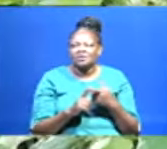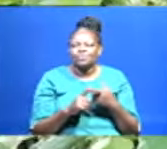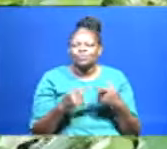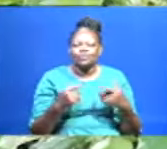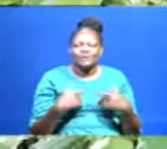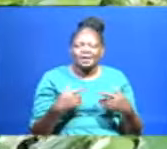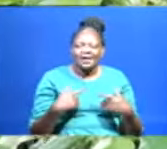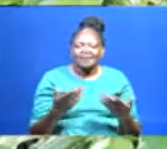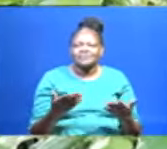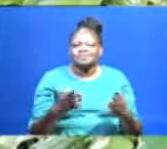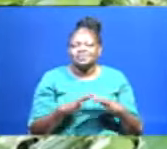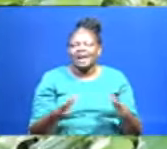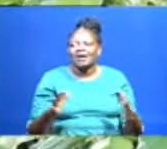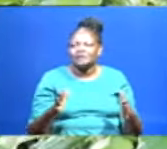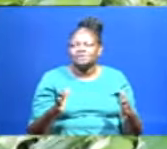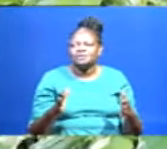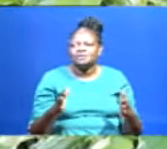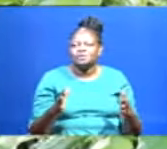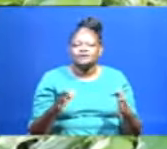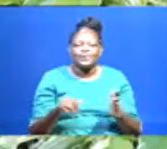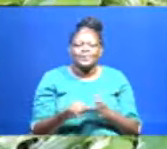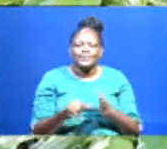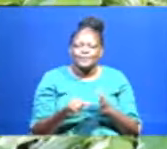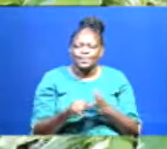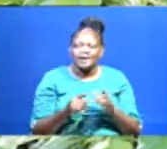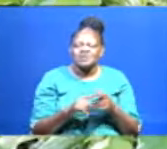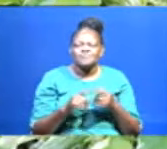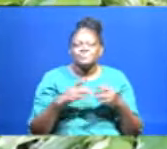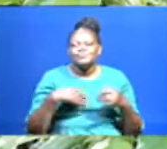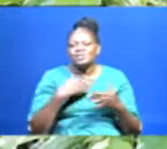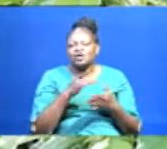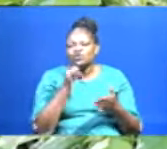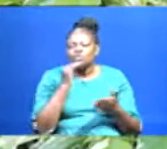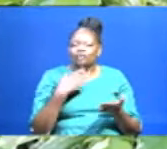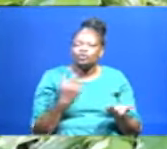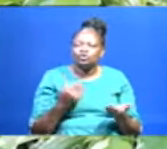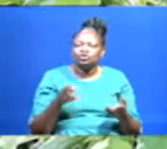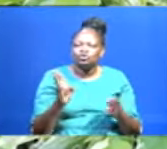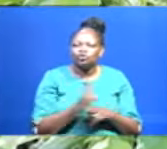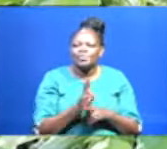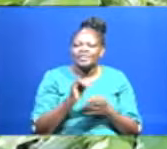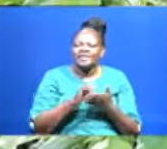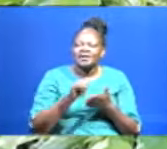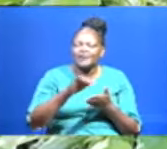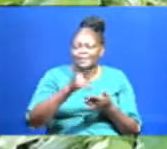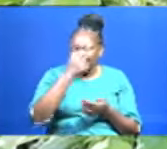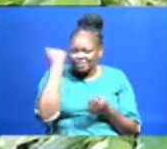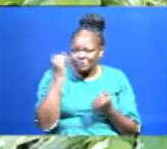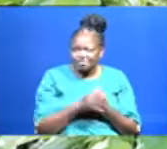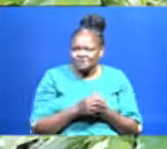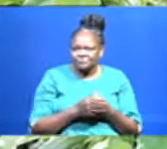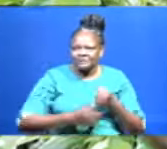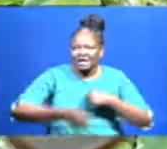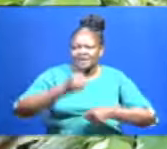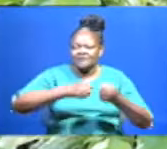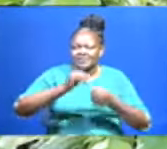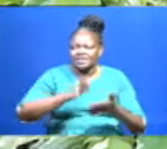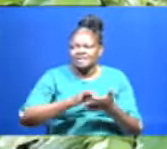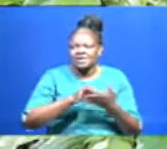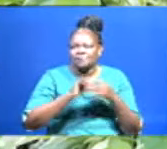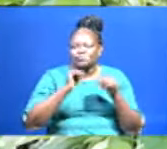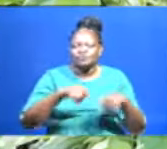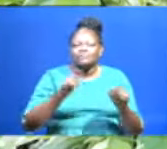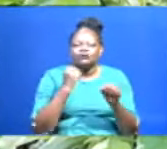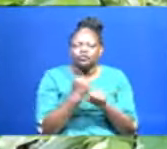area. The people there, they don't want you to patrol that area because of some activities that they could be doing.